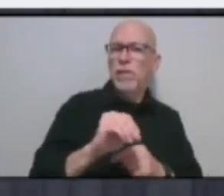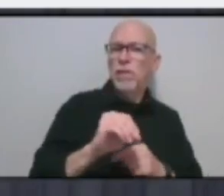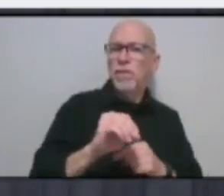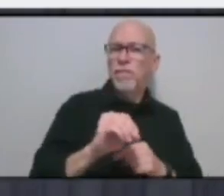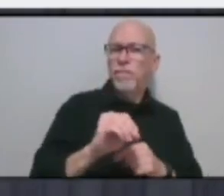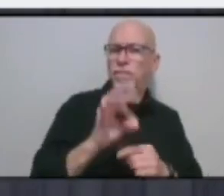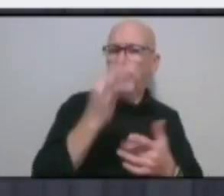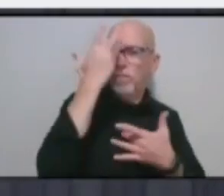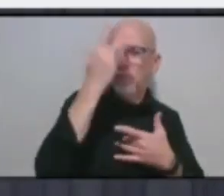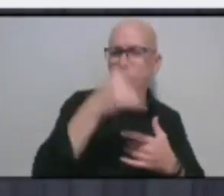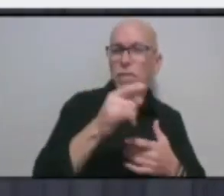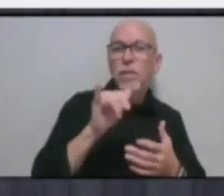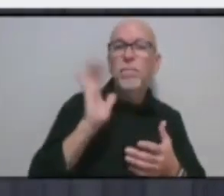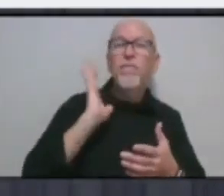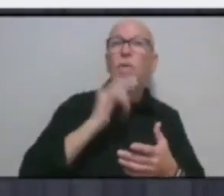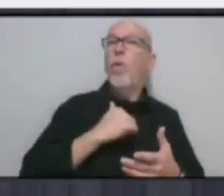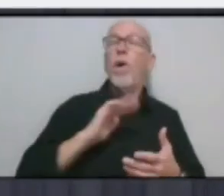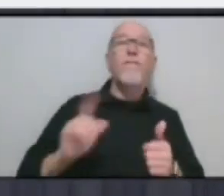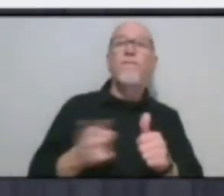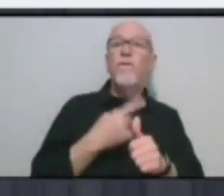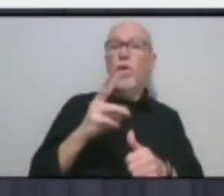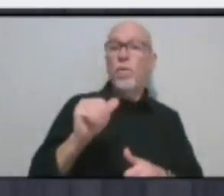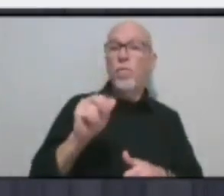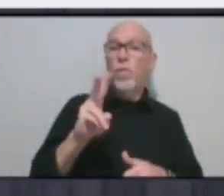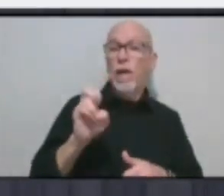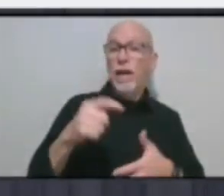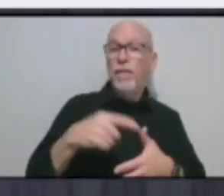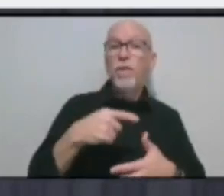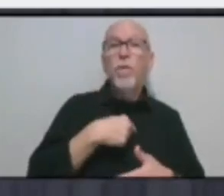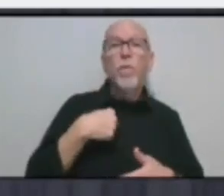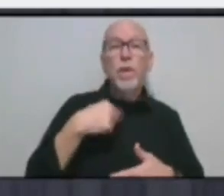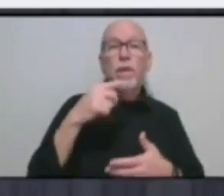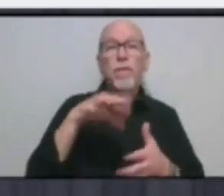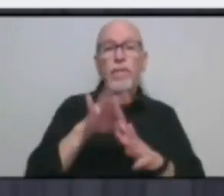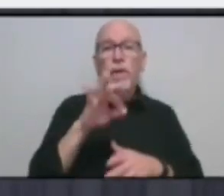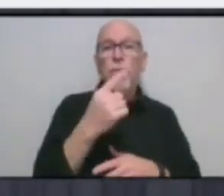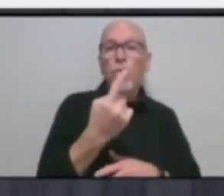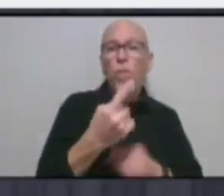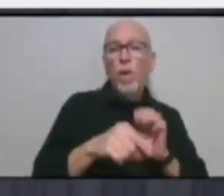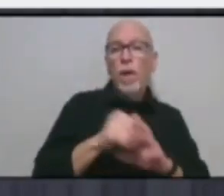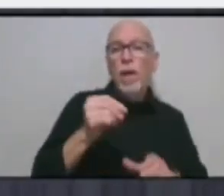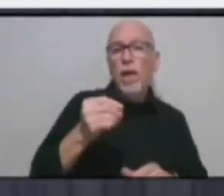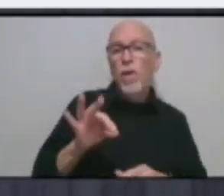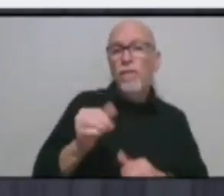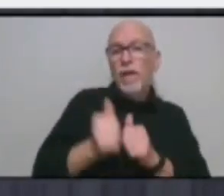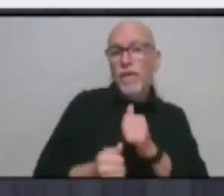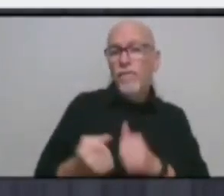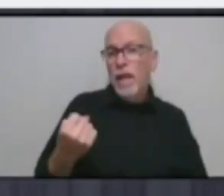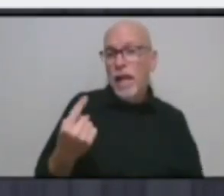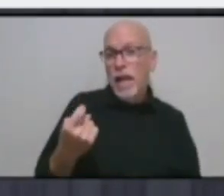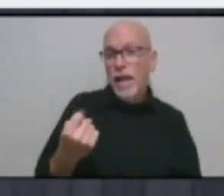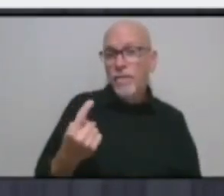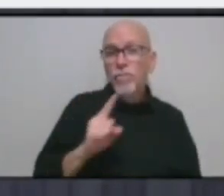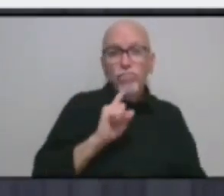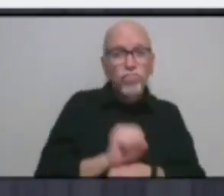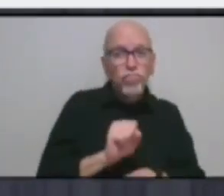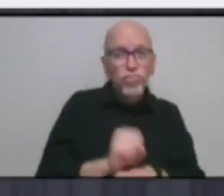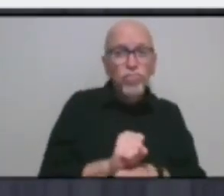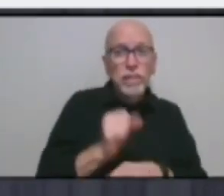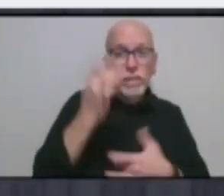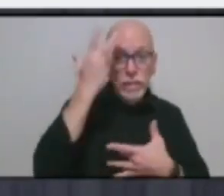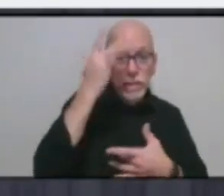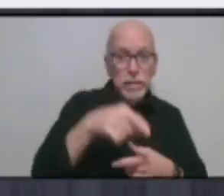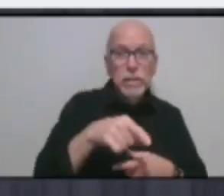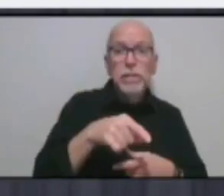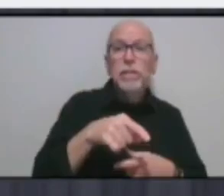At the time that we did our first wave, we found that 1 out of every 11 true infections were